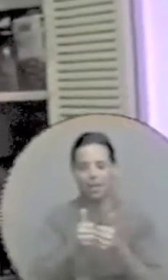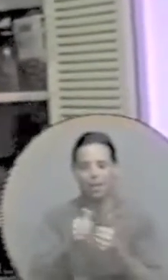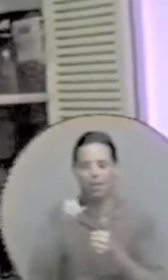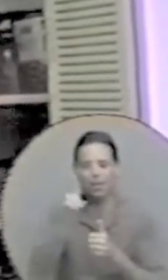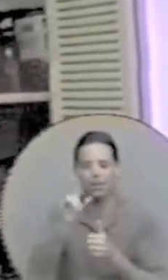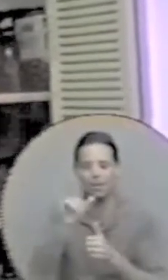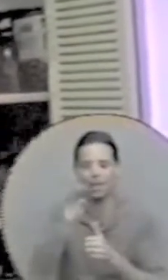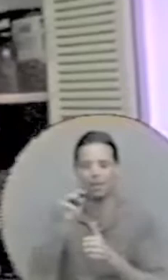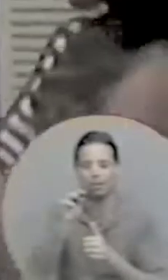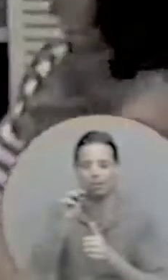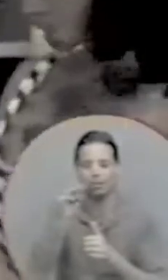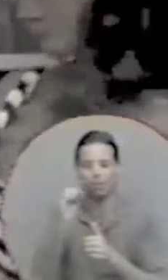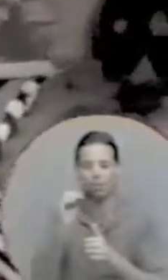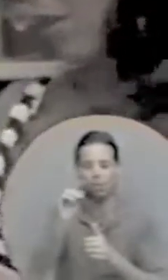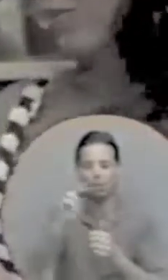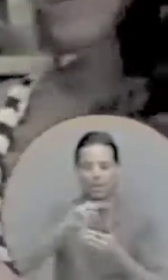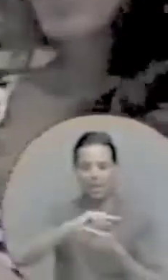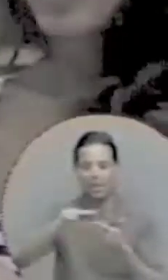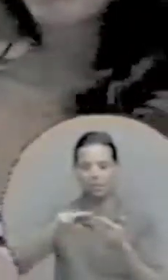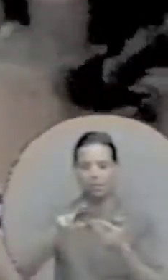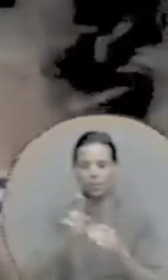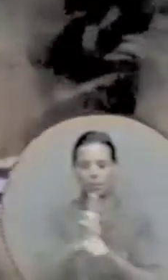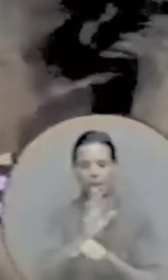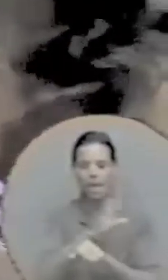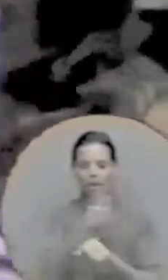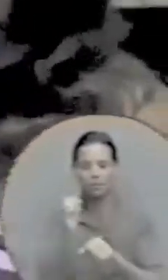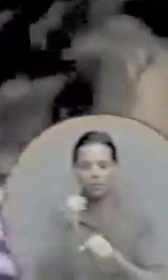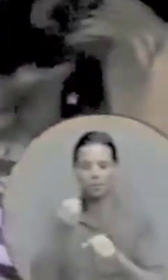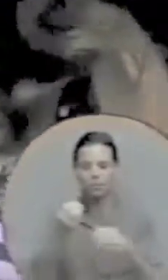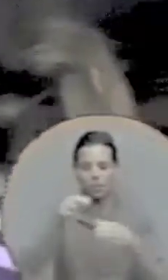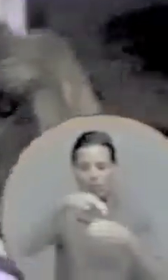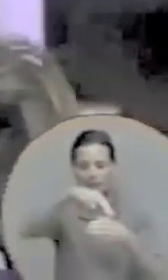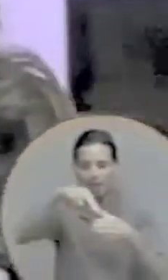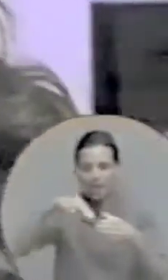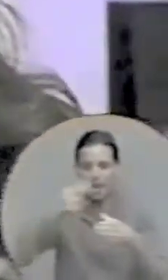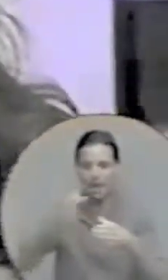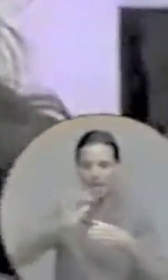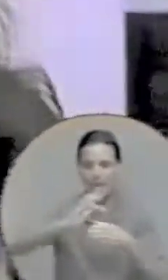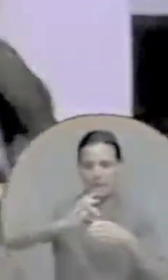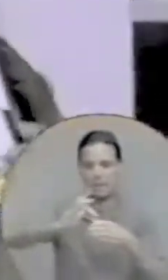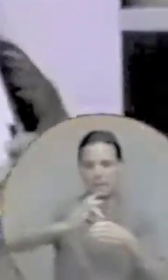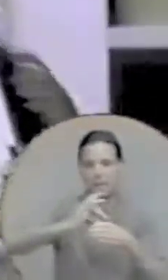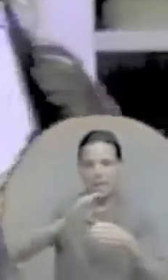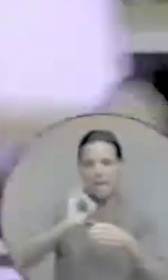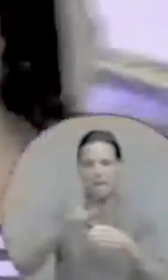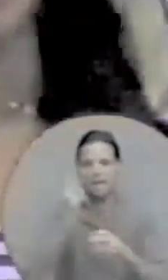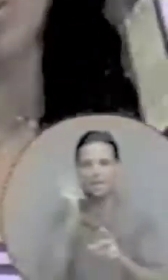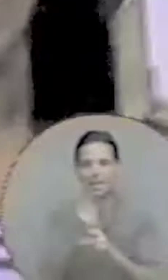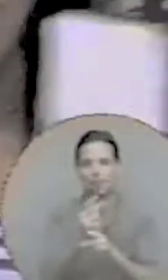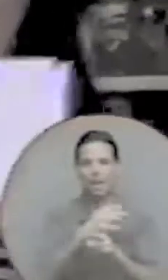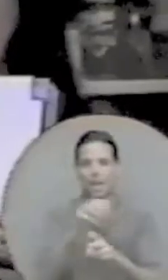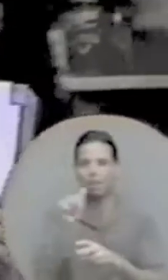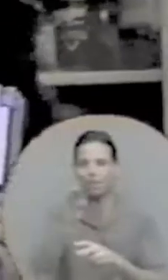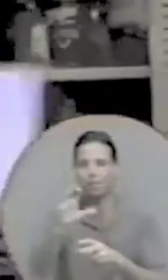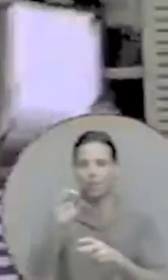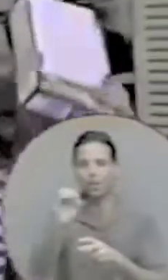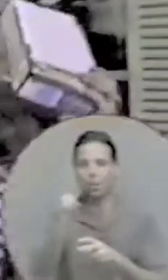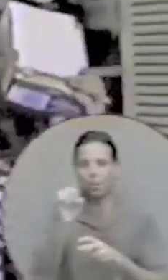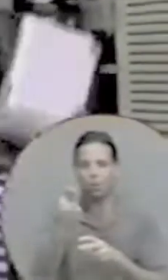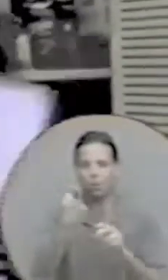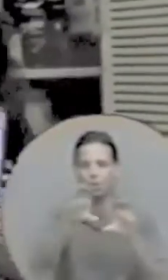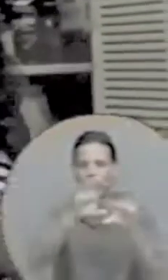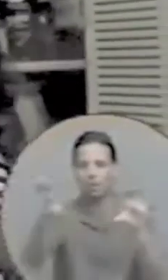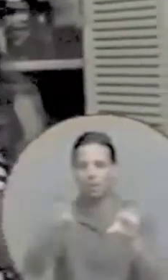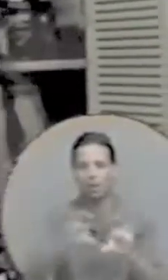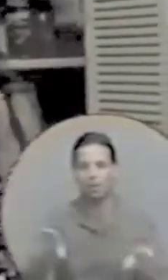Dymo tape works, and being able to just put it on the lid. I can run my fingers across the top of the can. I do keep my pantry in alphabetical order,